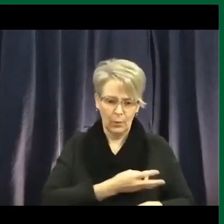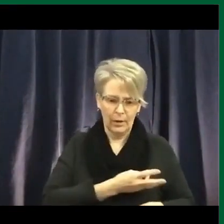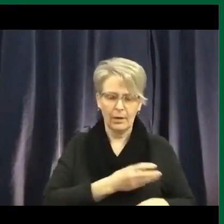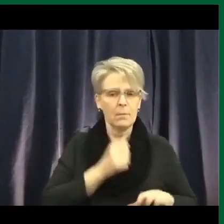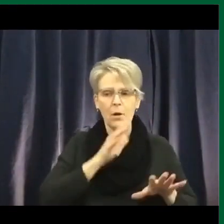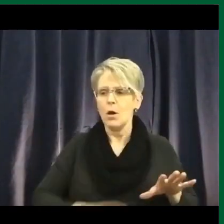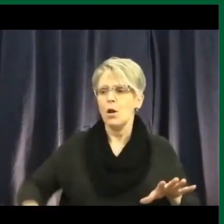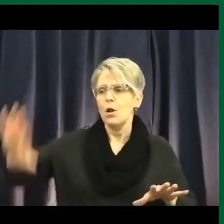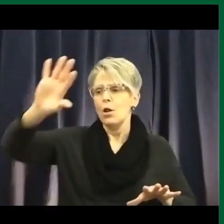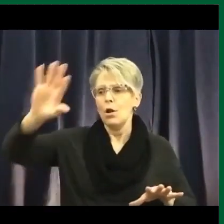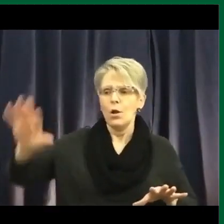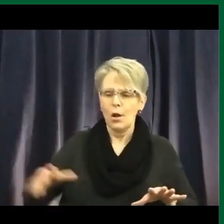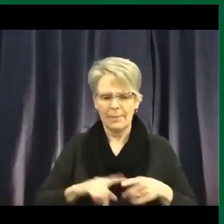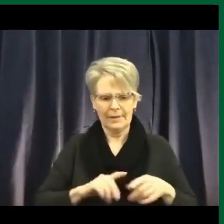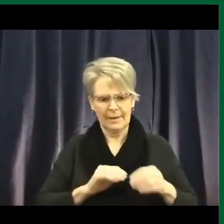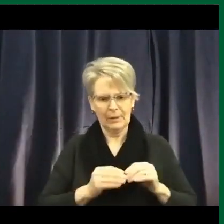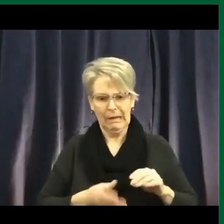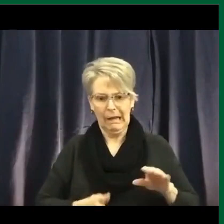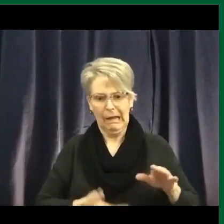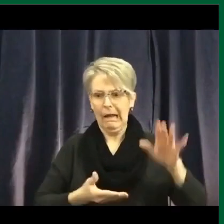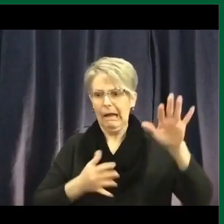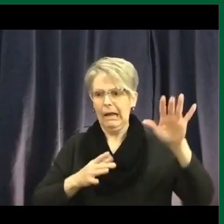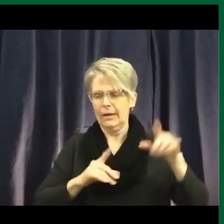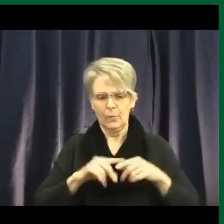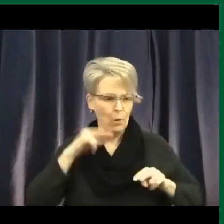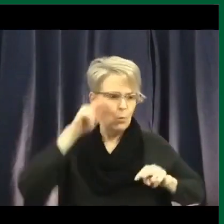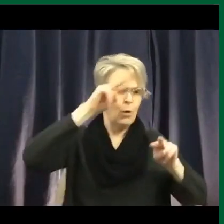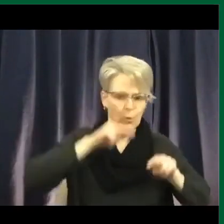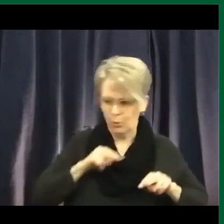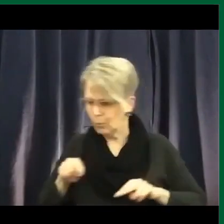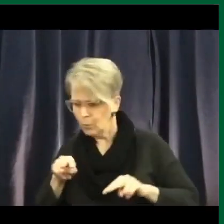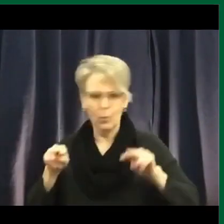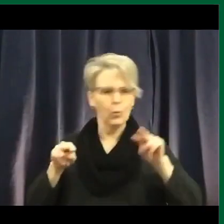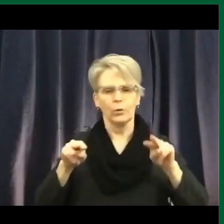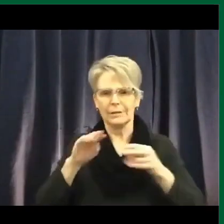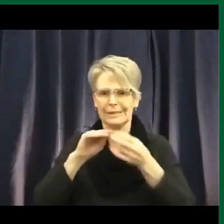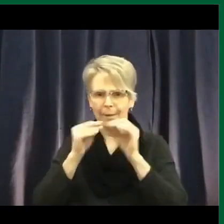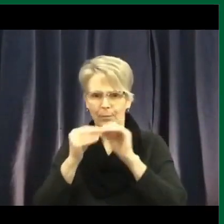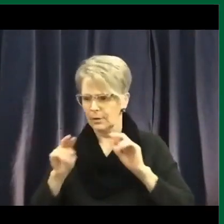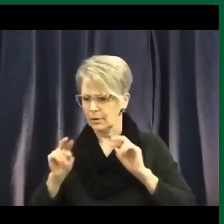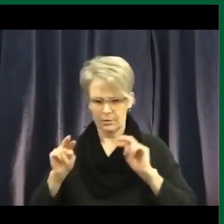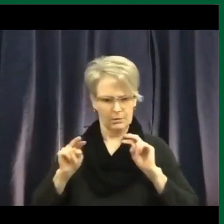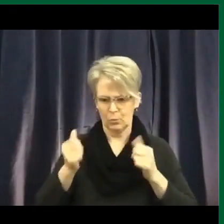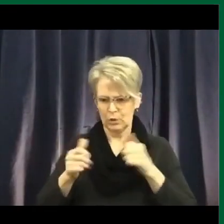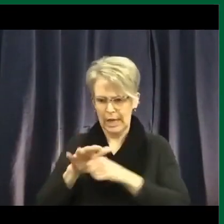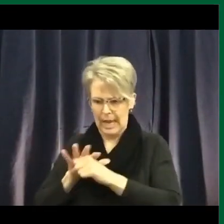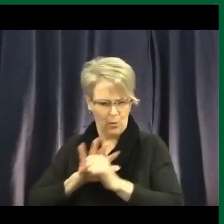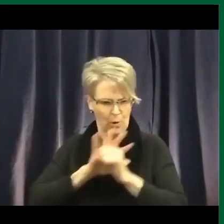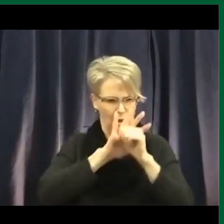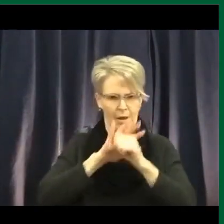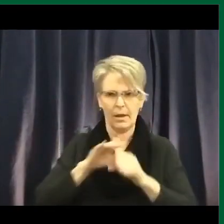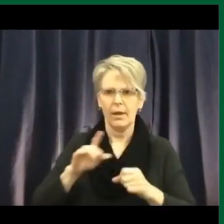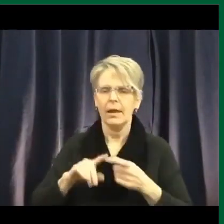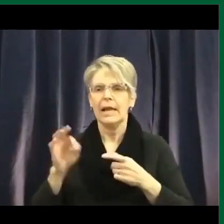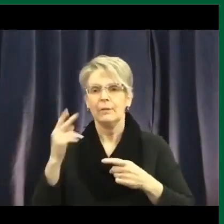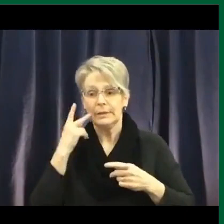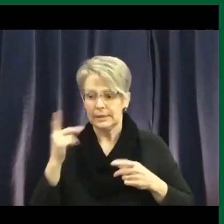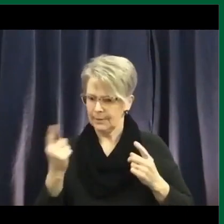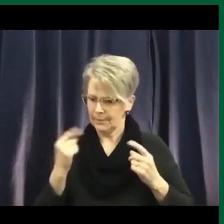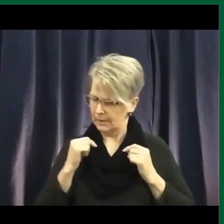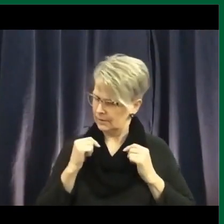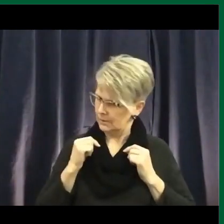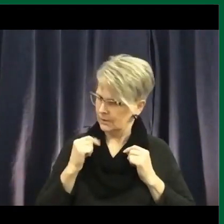up. So obviously we're monitoring that very closely, and if we continue to see signals of concern, we'll have